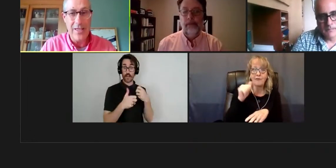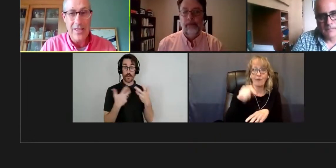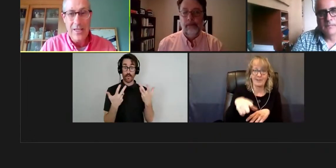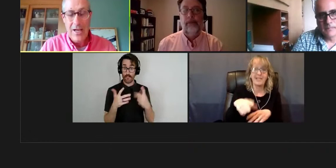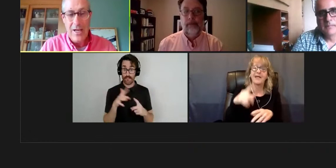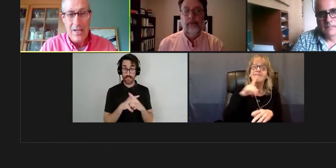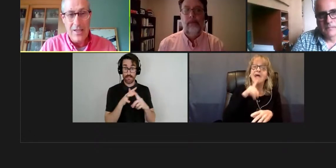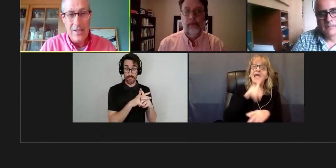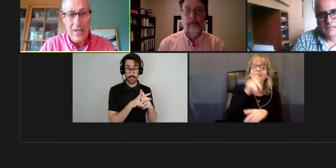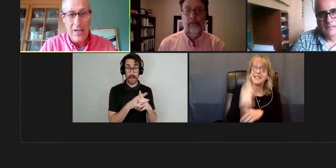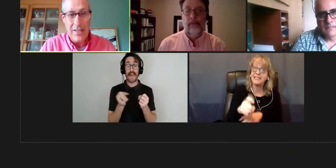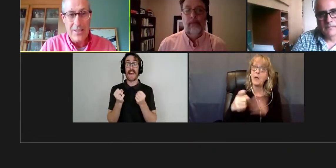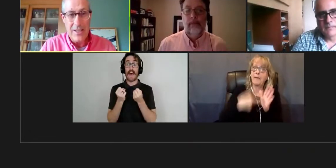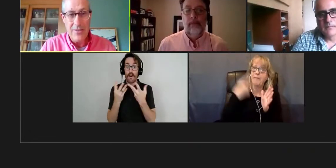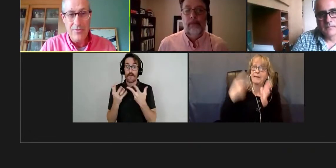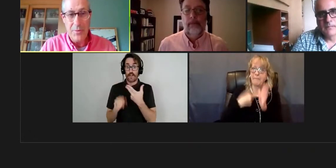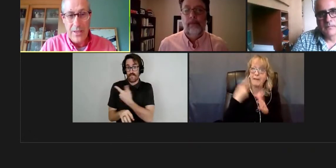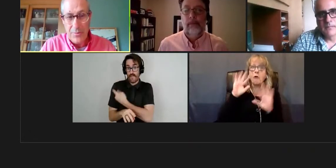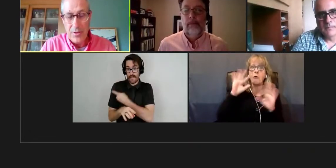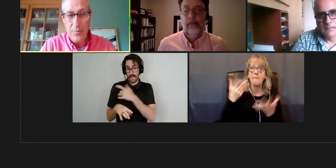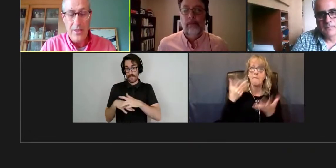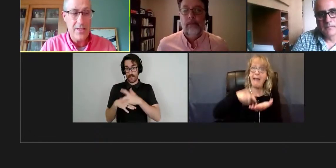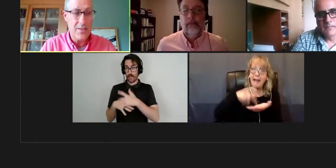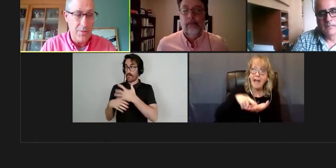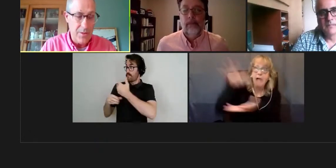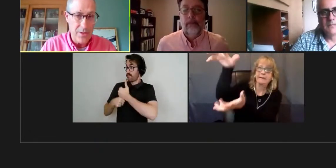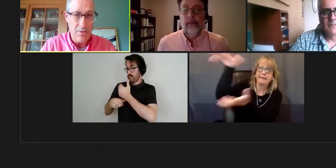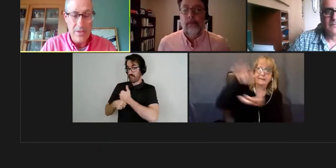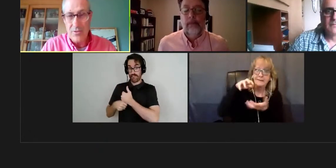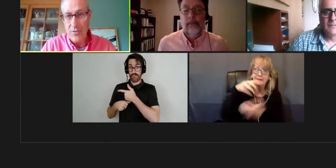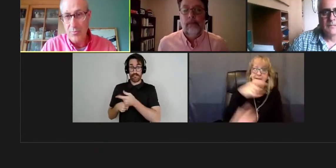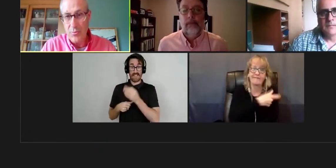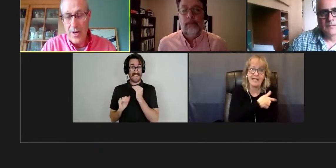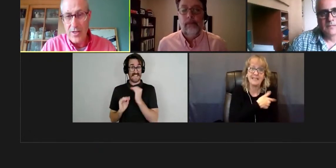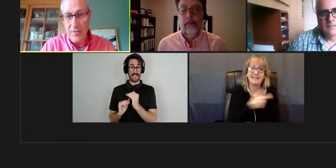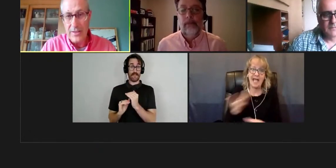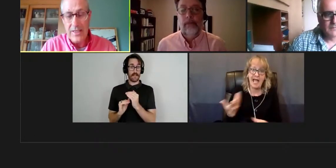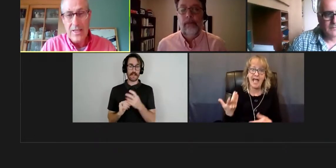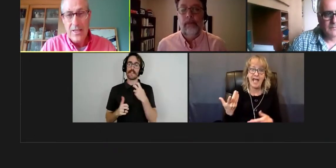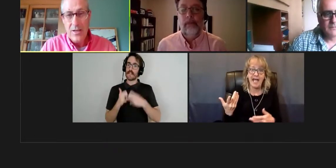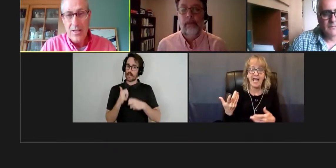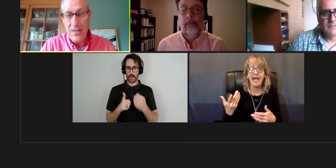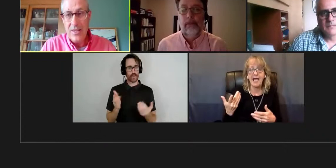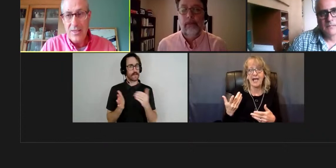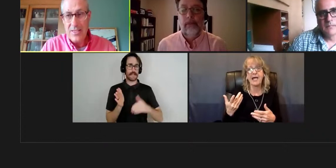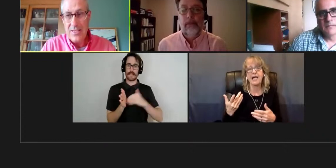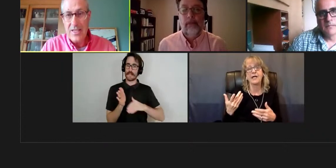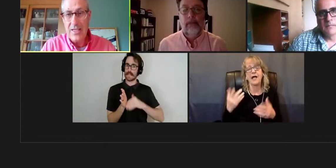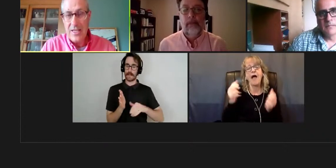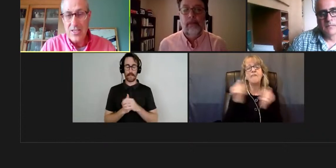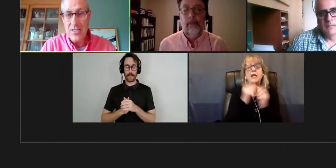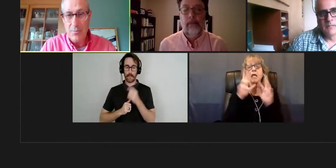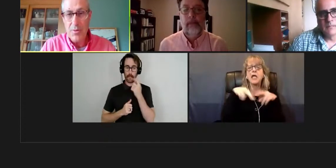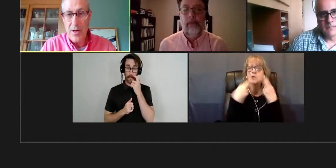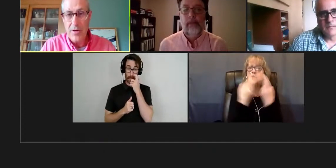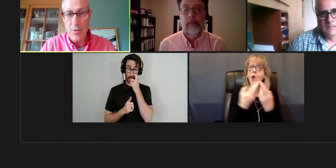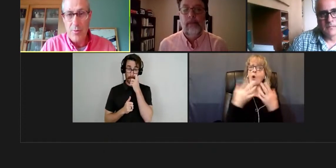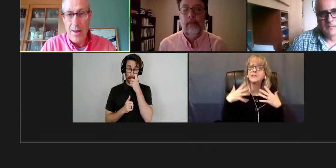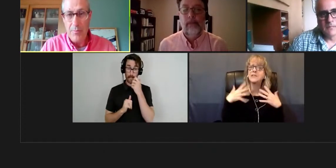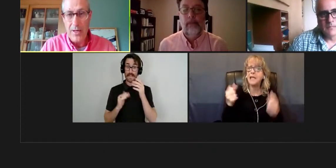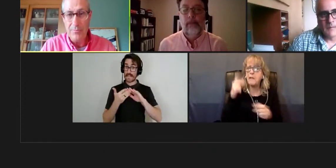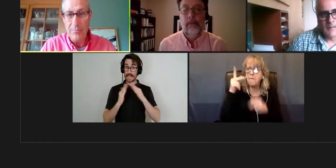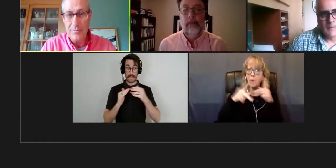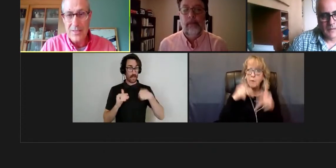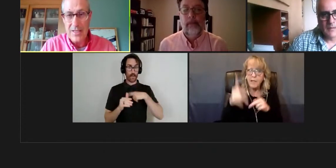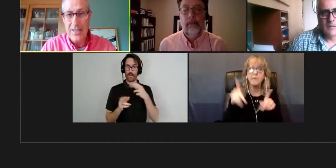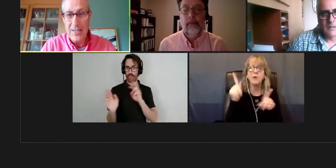supply. I can tell you from meeting with OPH and meeting with Tony's group regularly, the city is prepared to